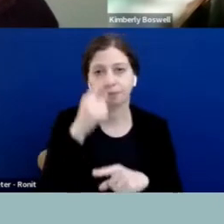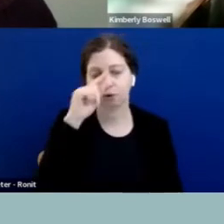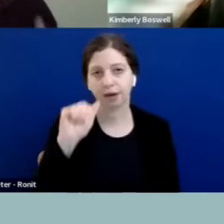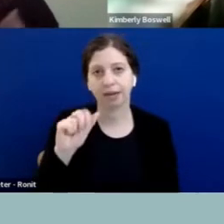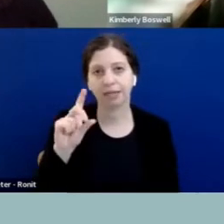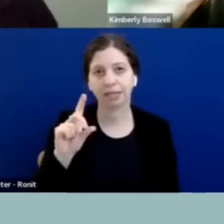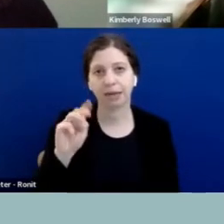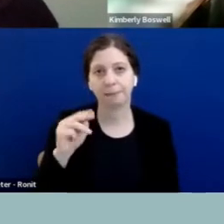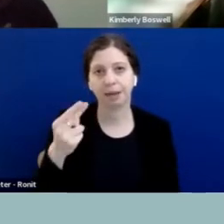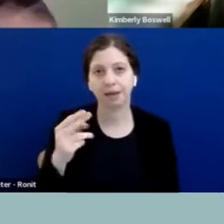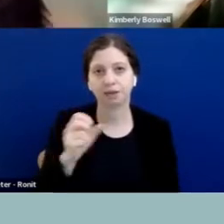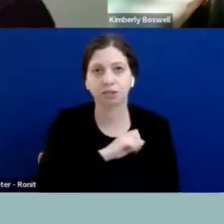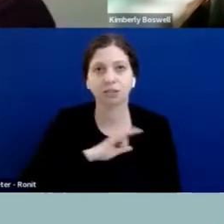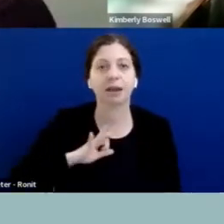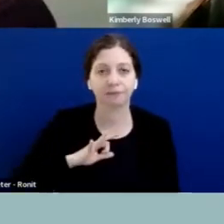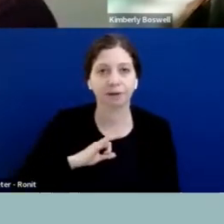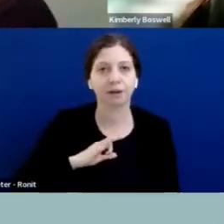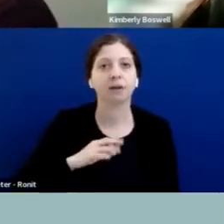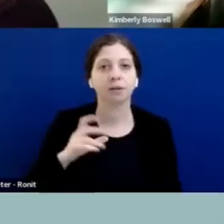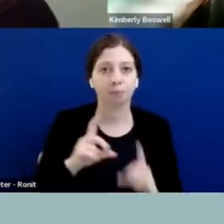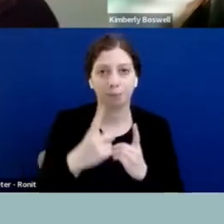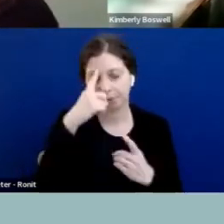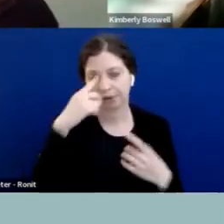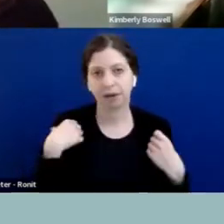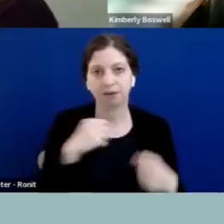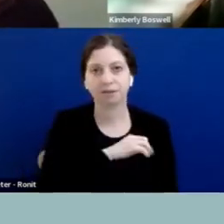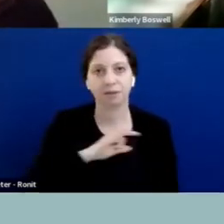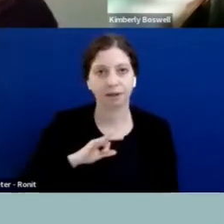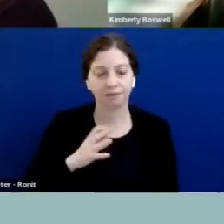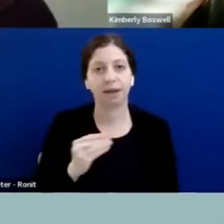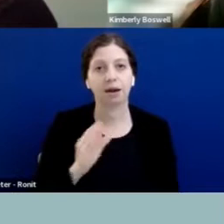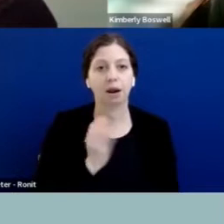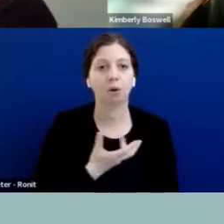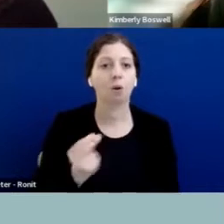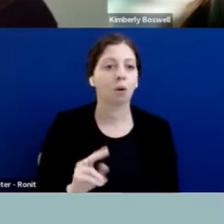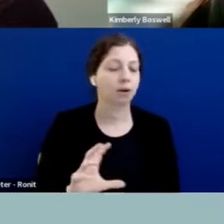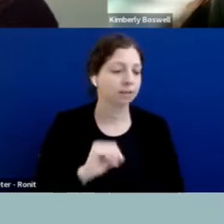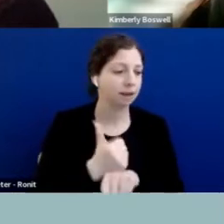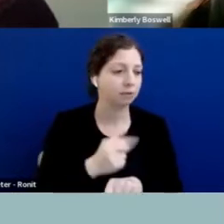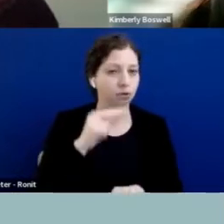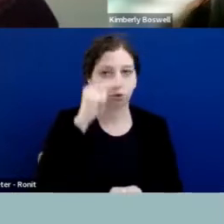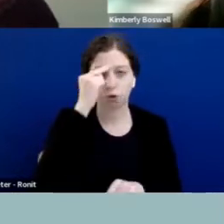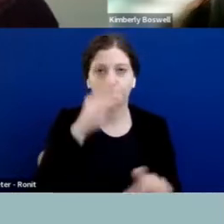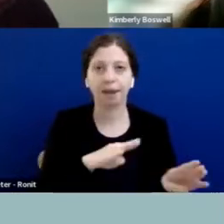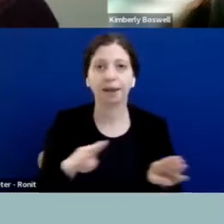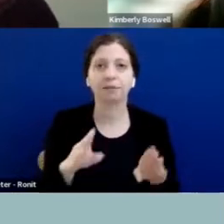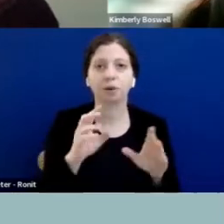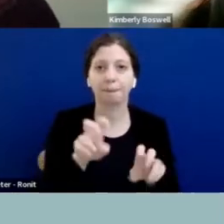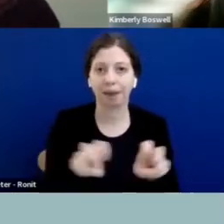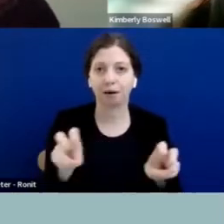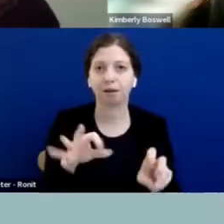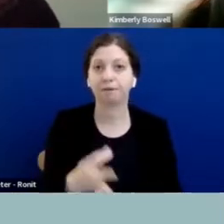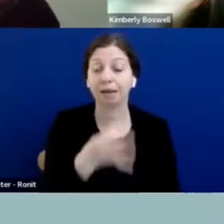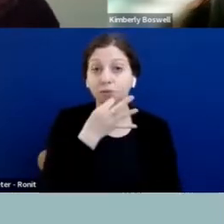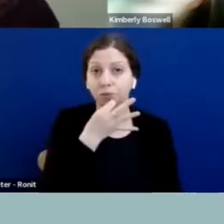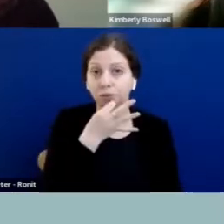staff, Department of Mental Health staff, as well as our own. Establish a neurobehavioral panel of experts,